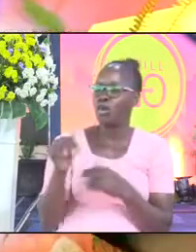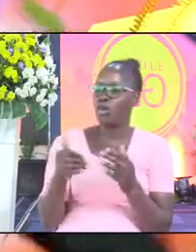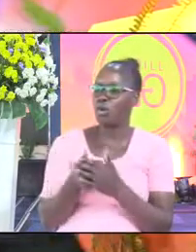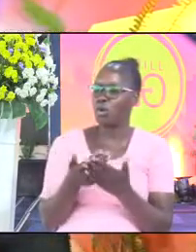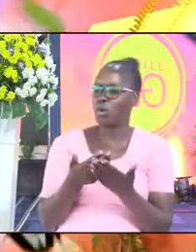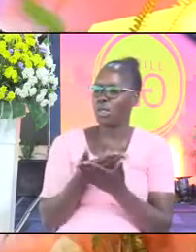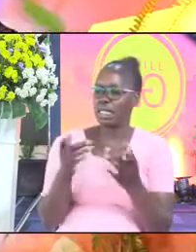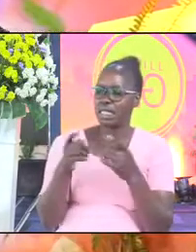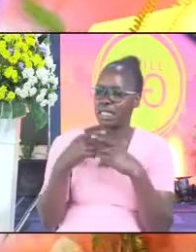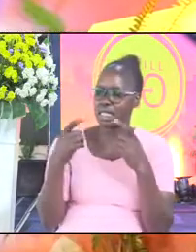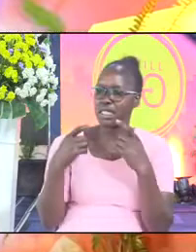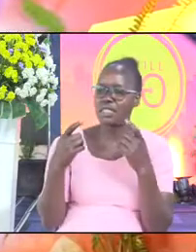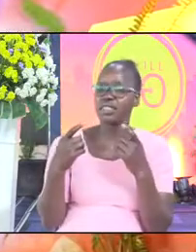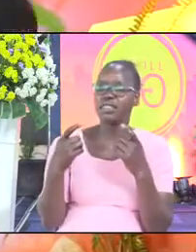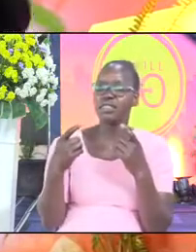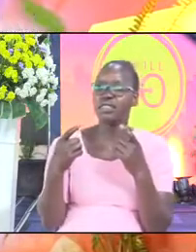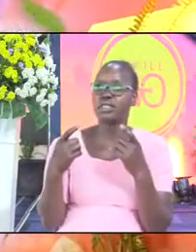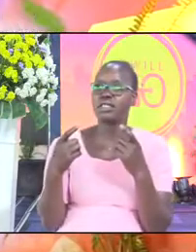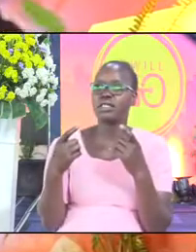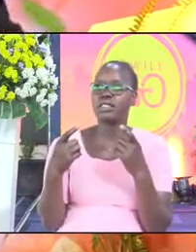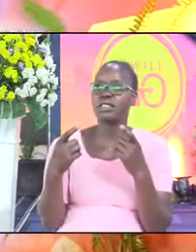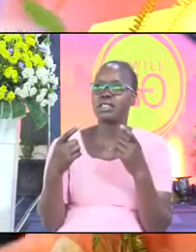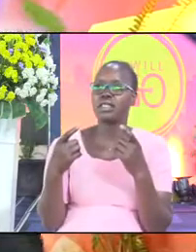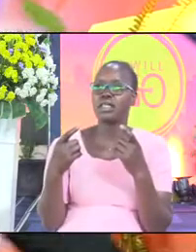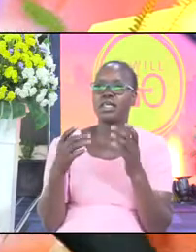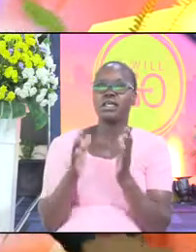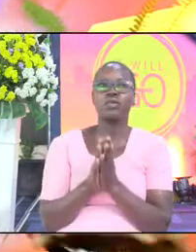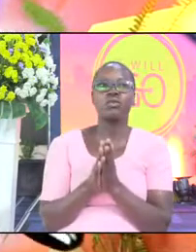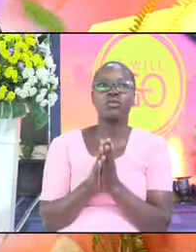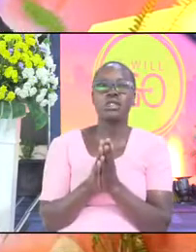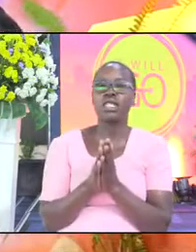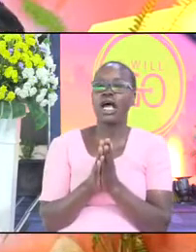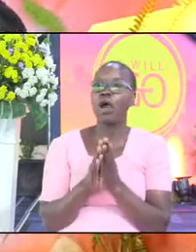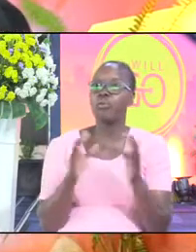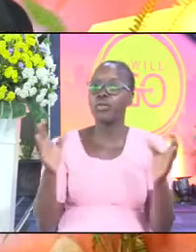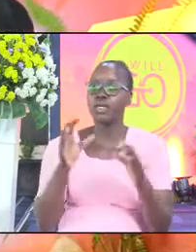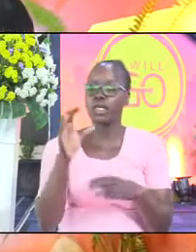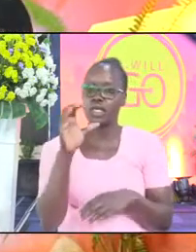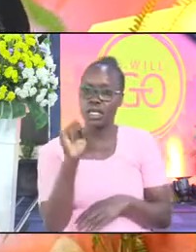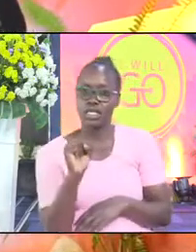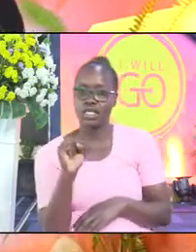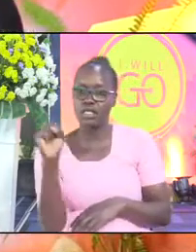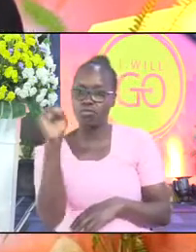is sin, with a capital S.